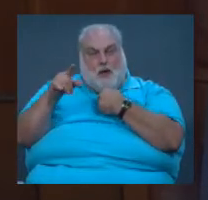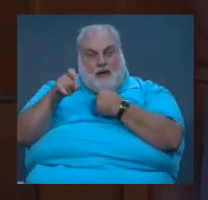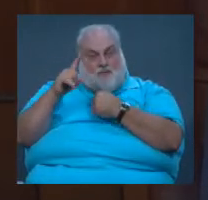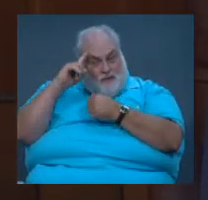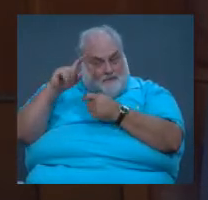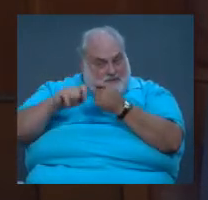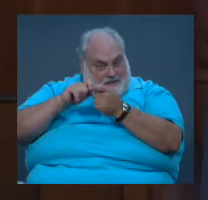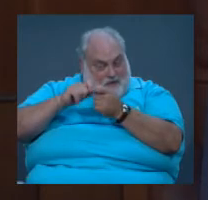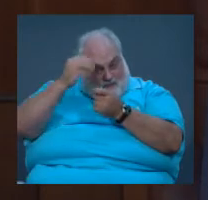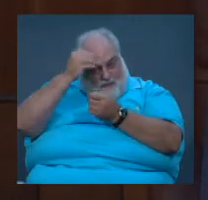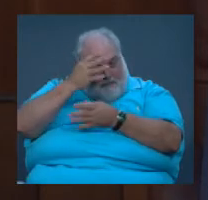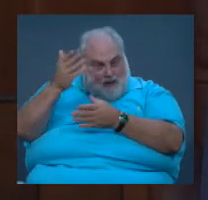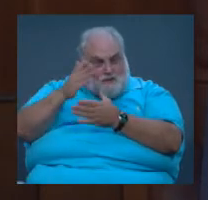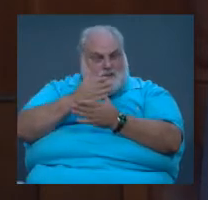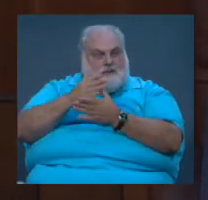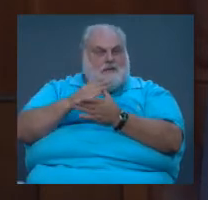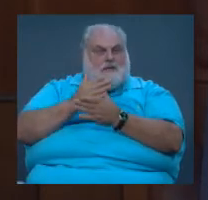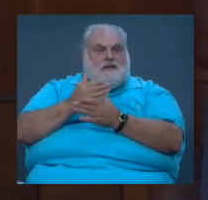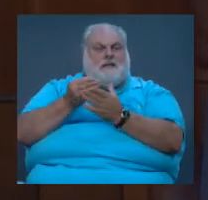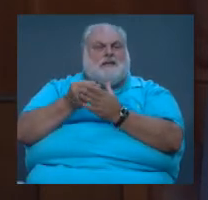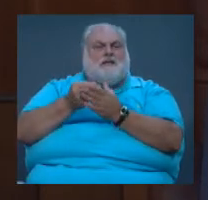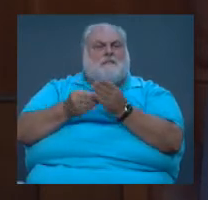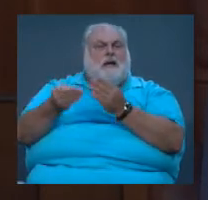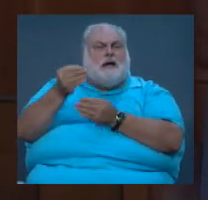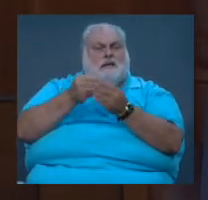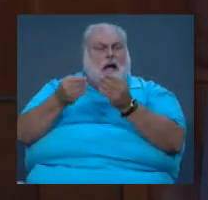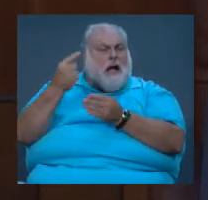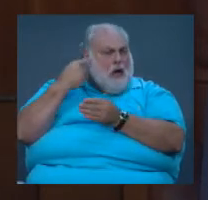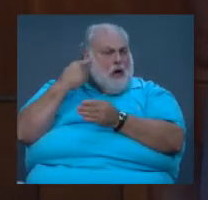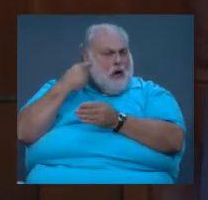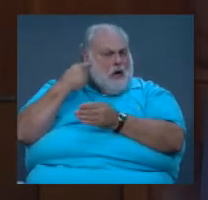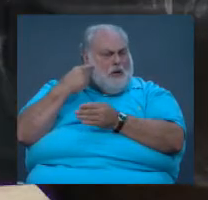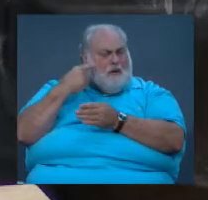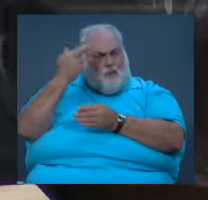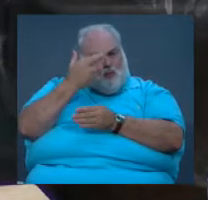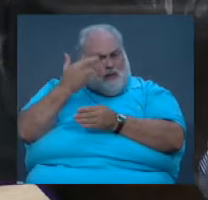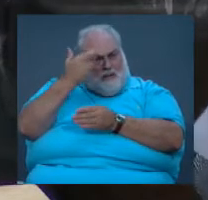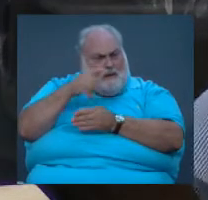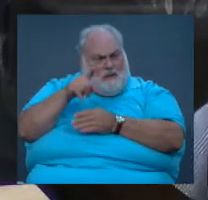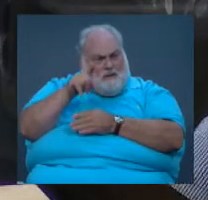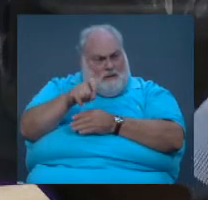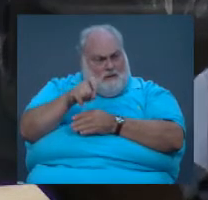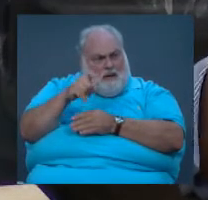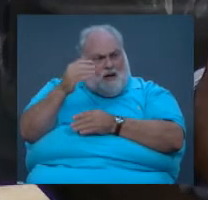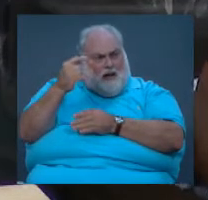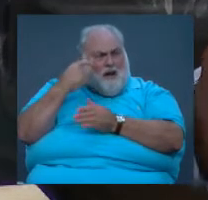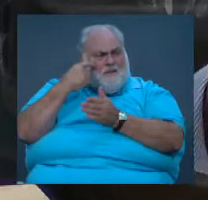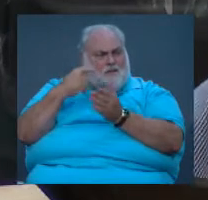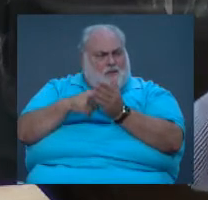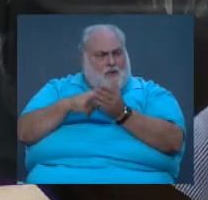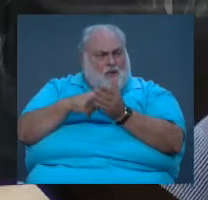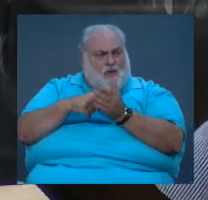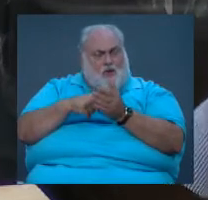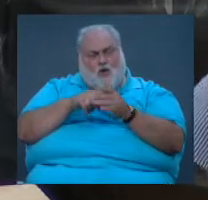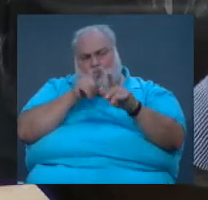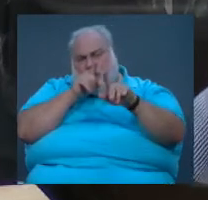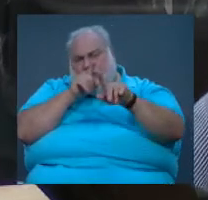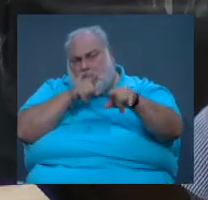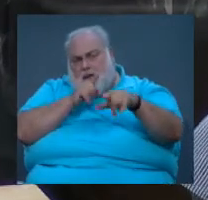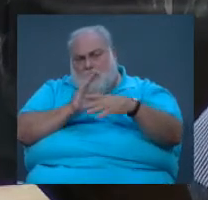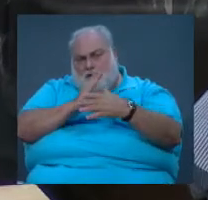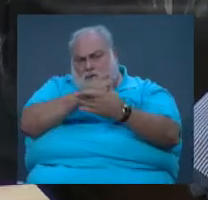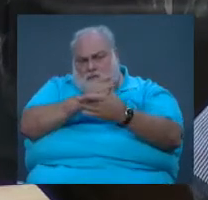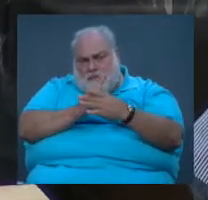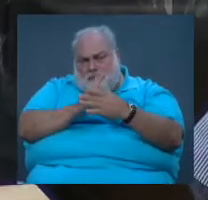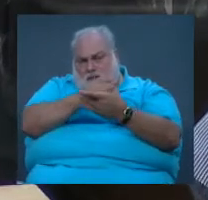certain information that we want to. No, this is a budget. Because I heard you say, the reason why I asked the question, I noticed you sort of